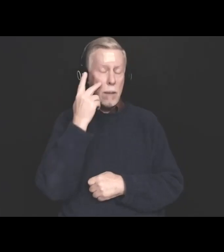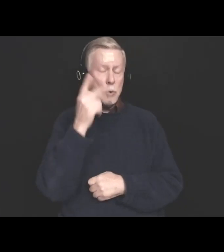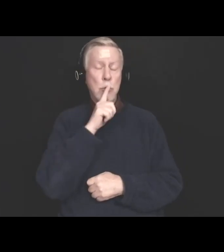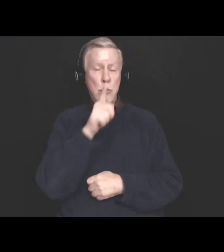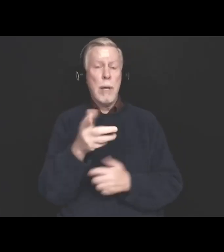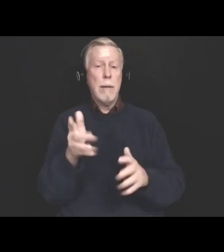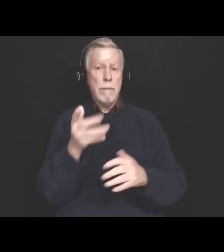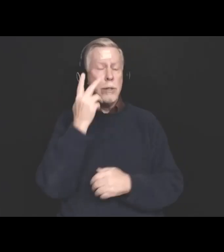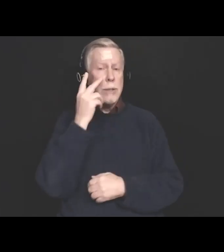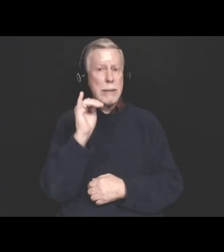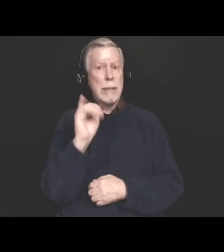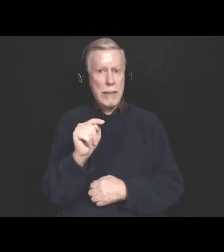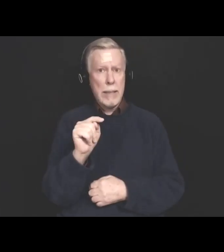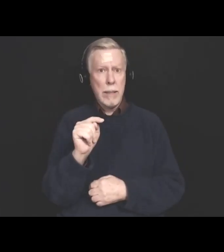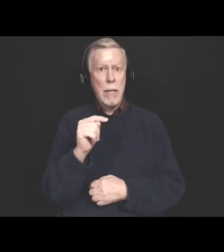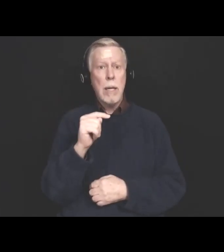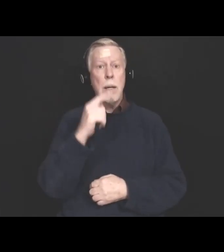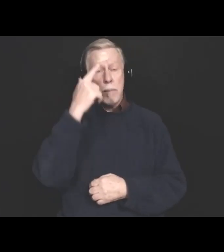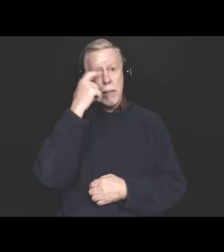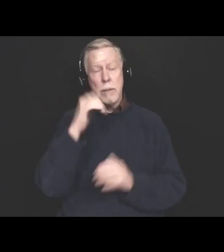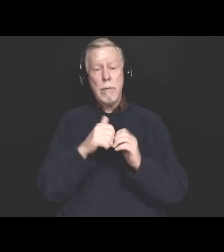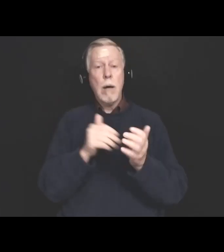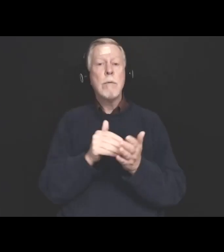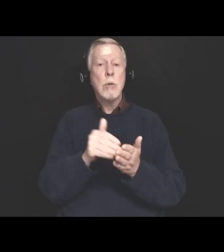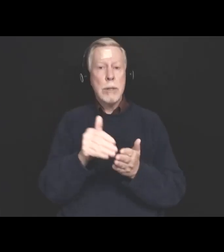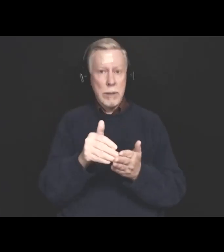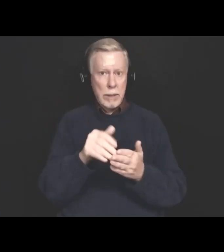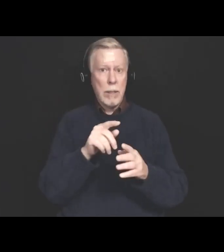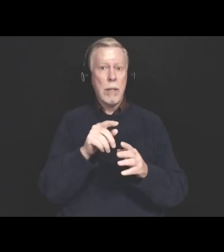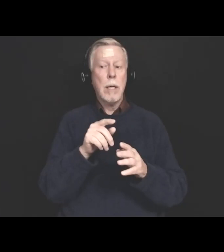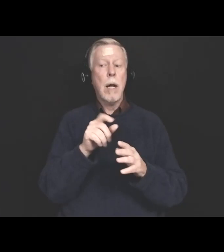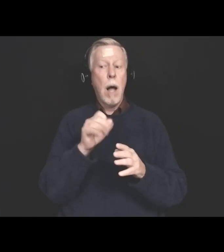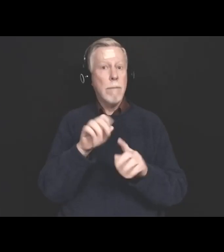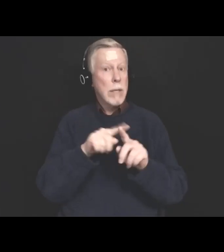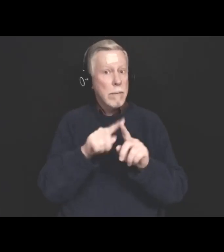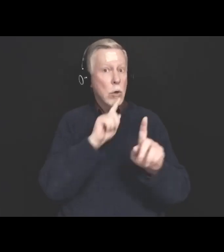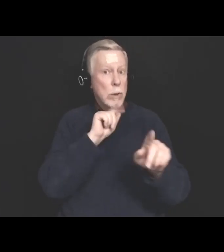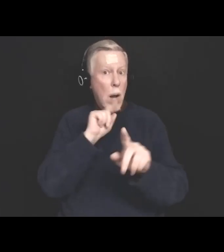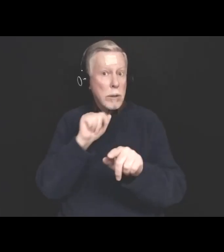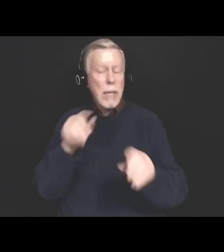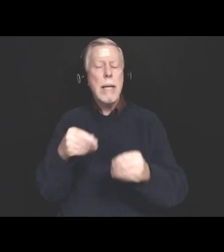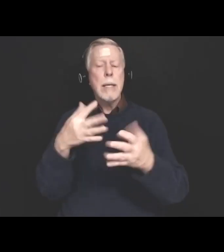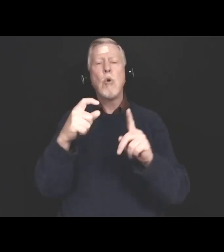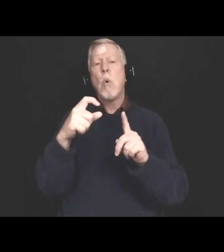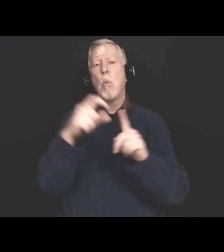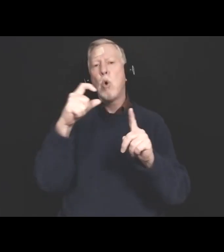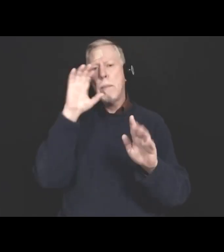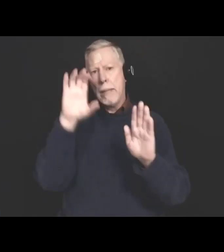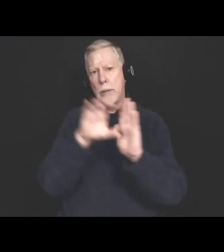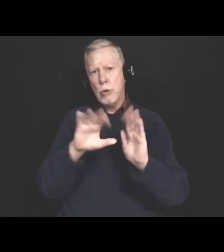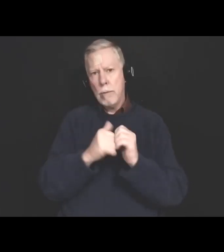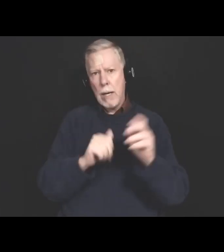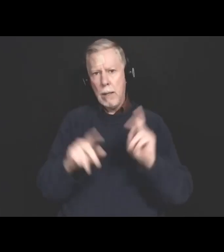Given the frequency of various responses, it gives you a picture, a word picture of how people are